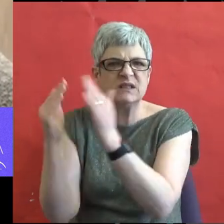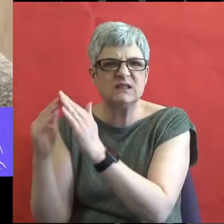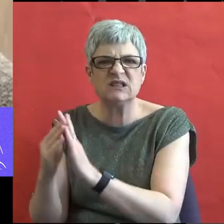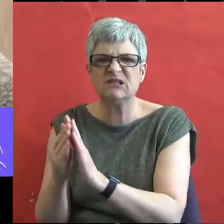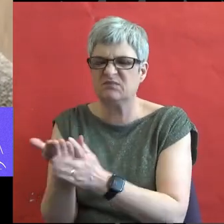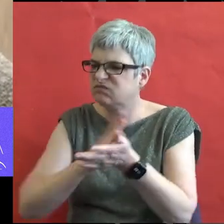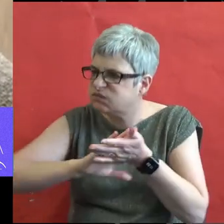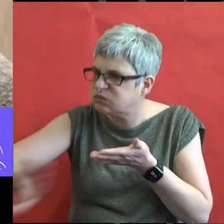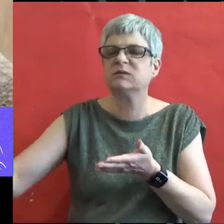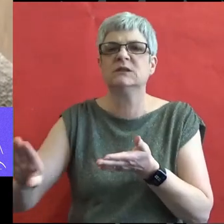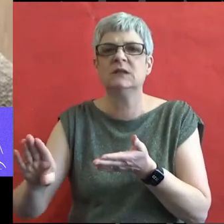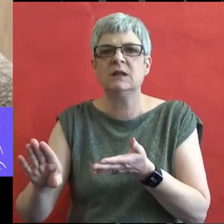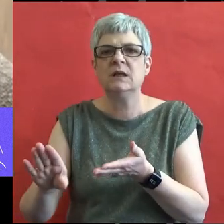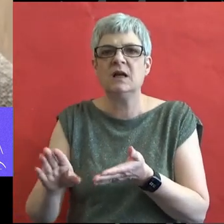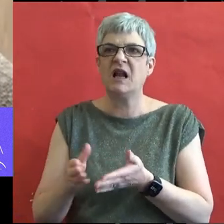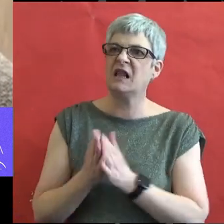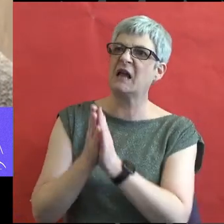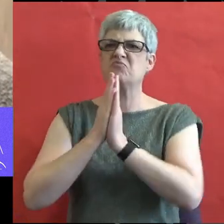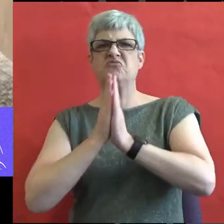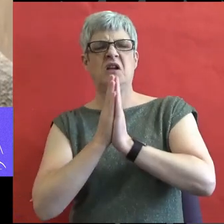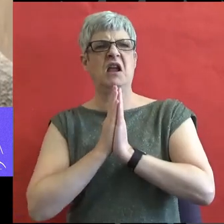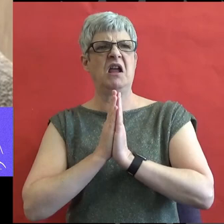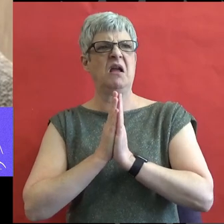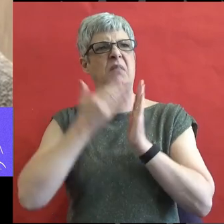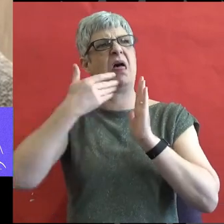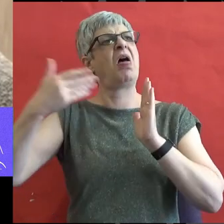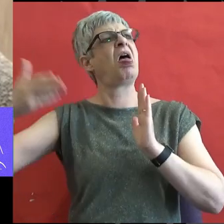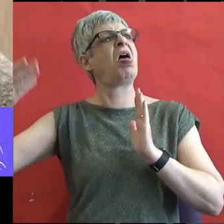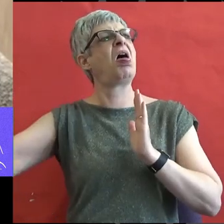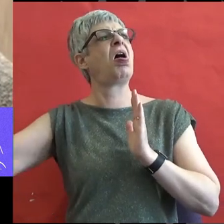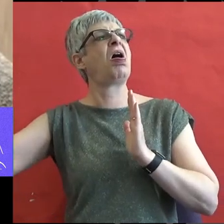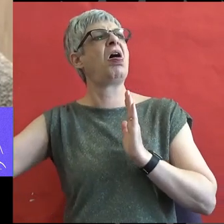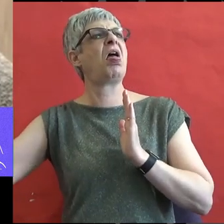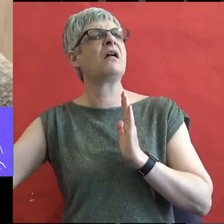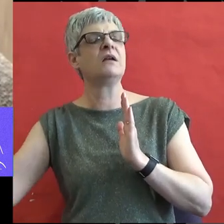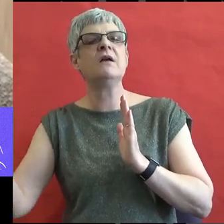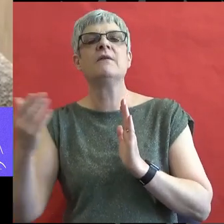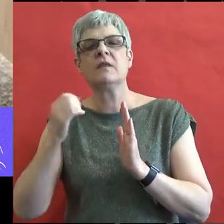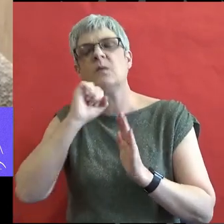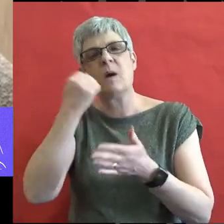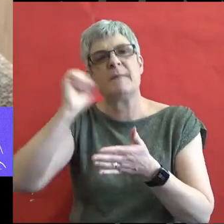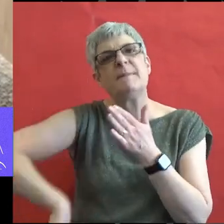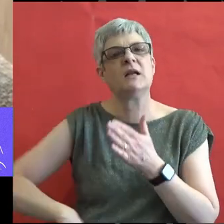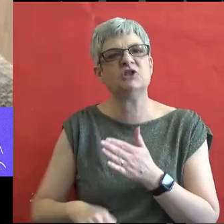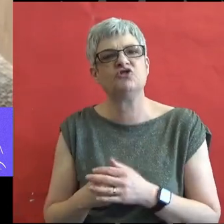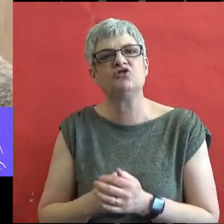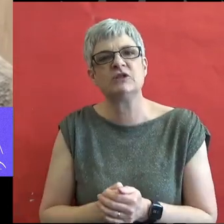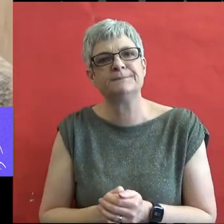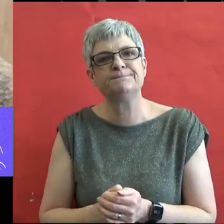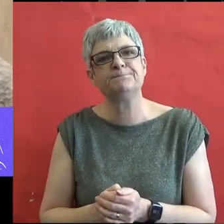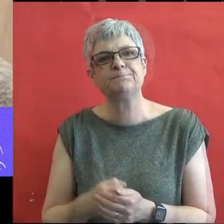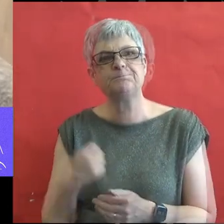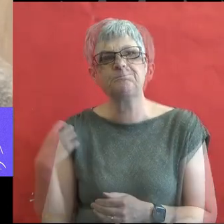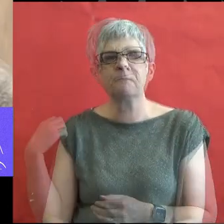show make lengthy prayers. These men will be punished most severely."